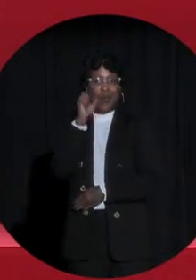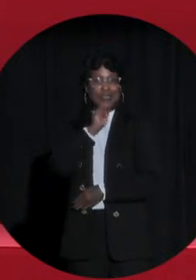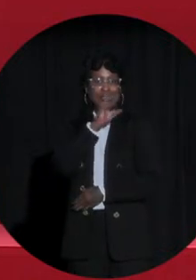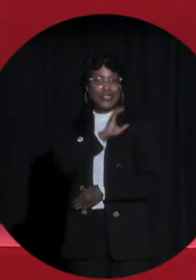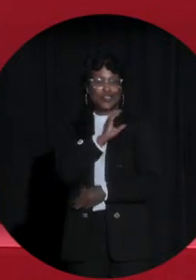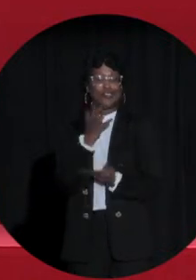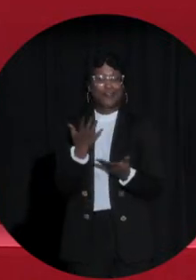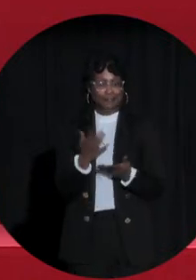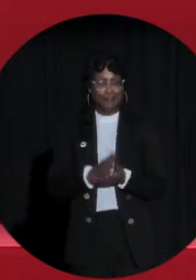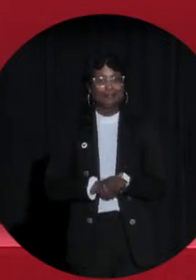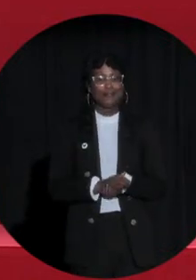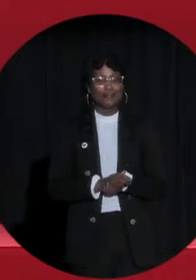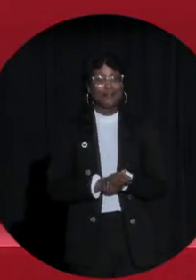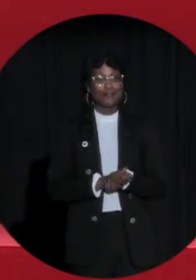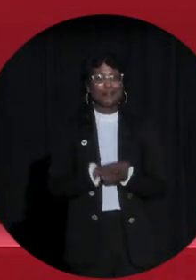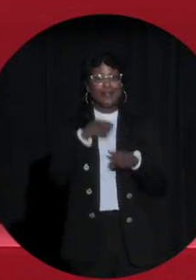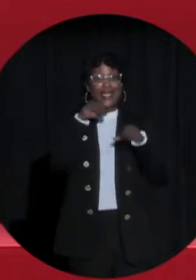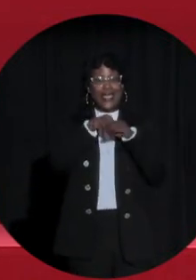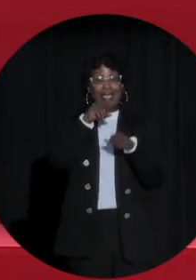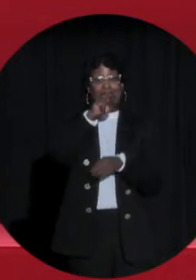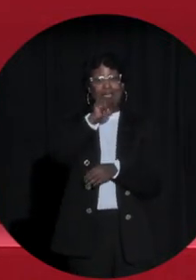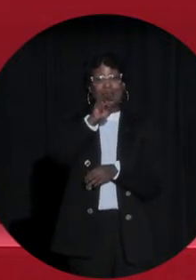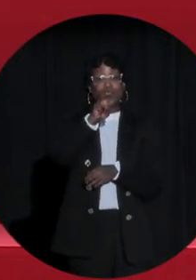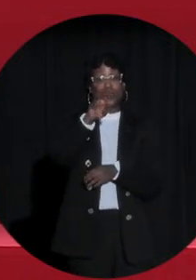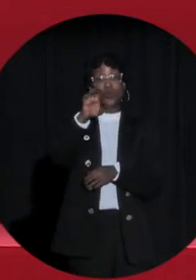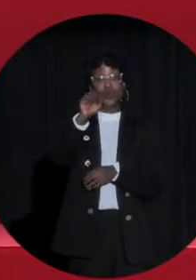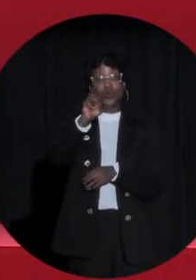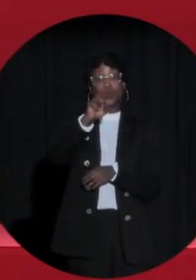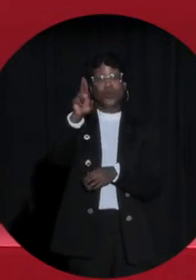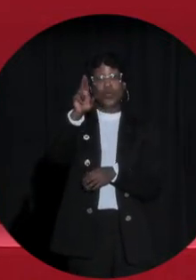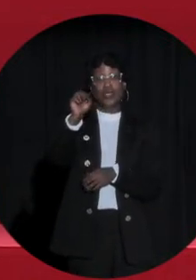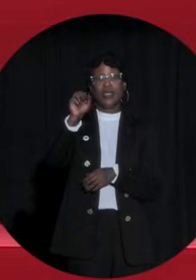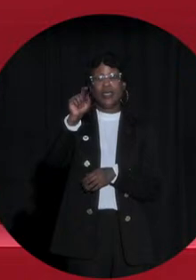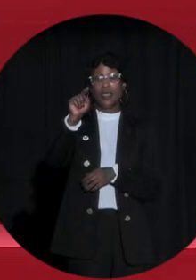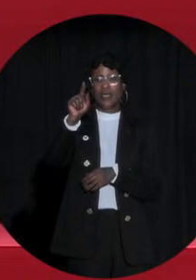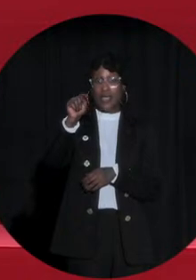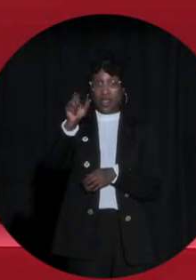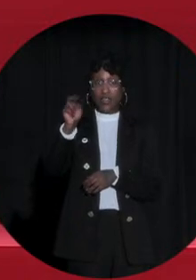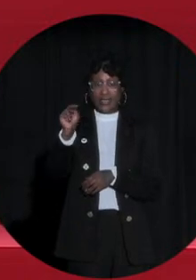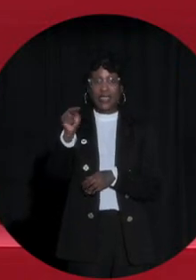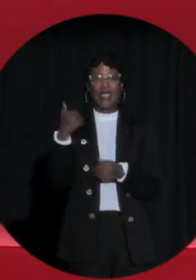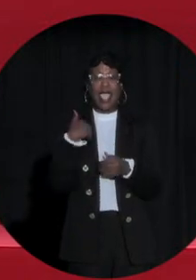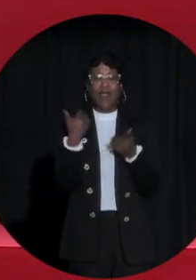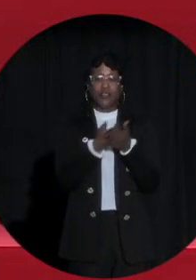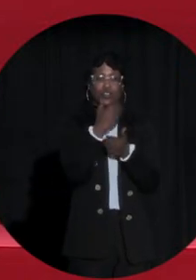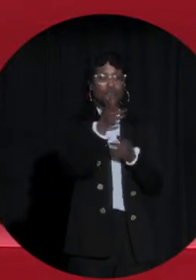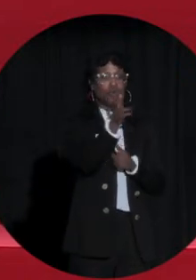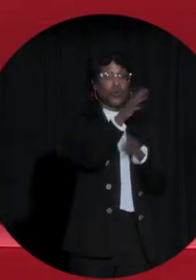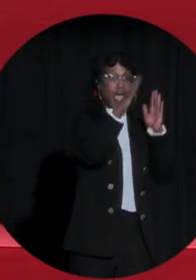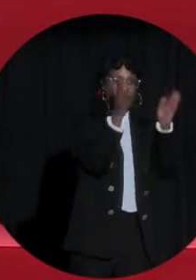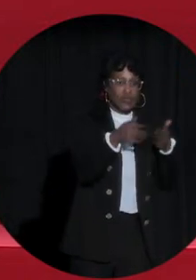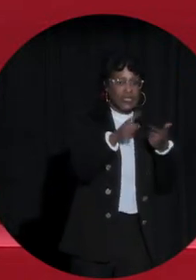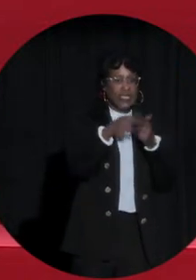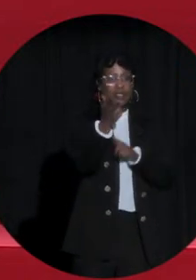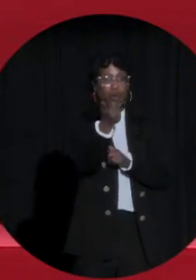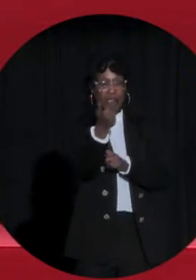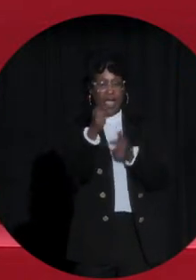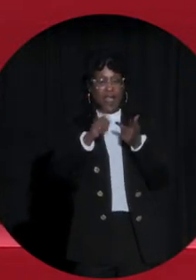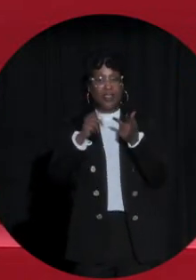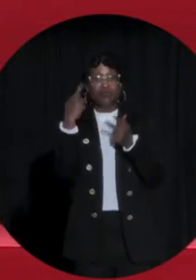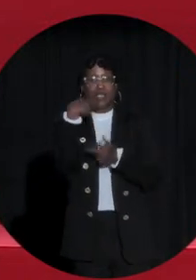At New Carrollton, we're opening new mixed-use housing with retail, restaurants, office space, and a